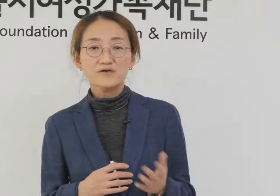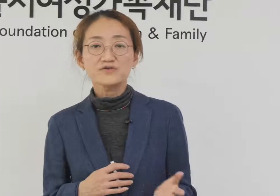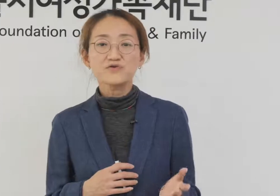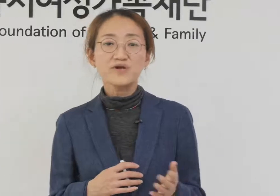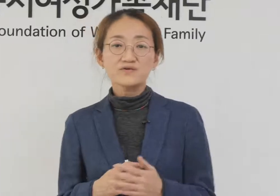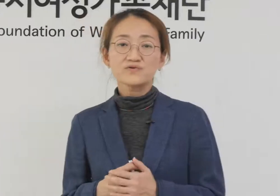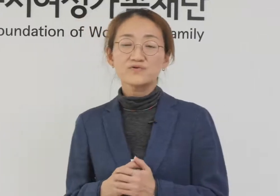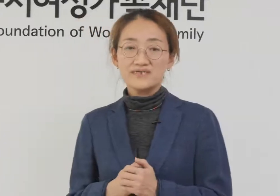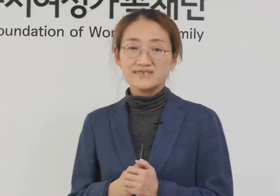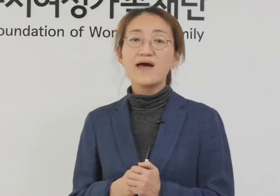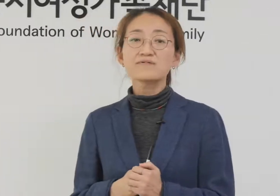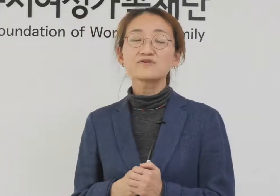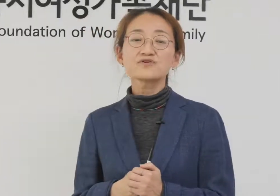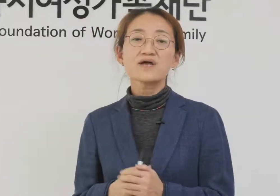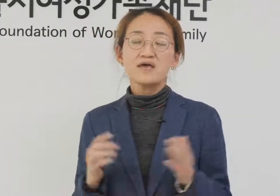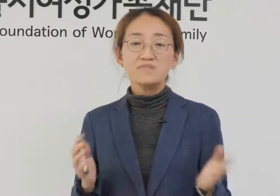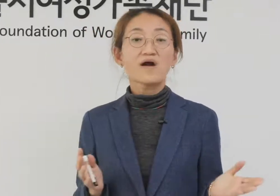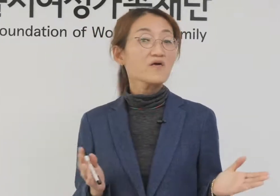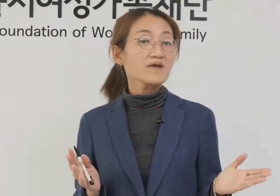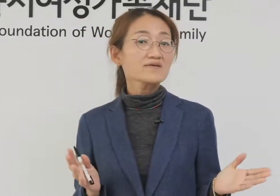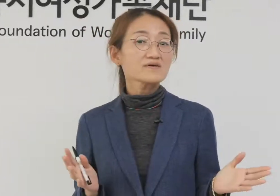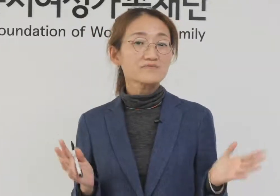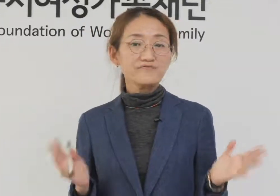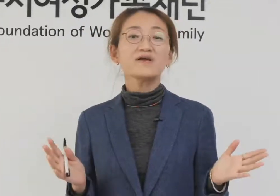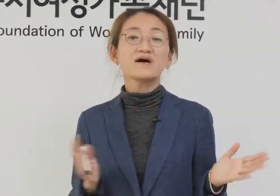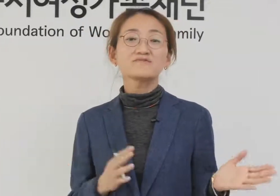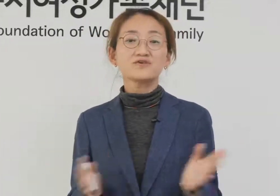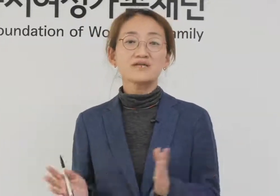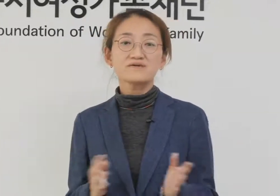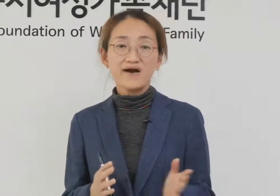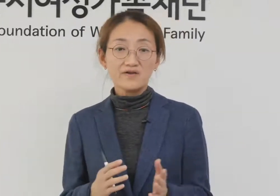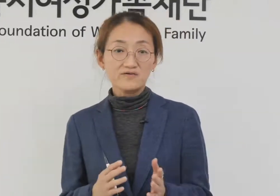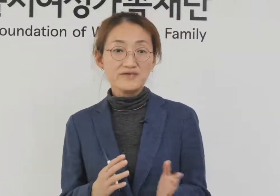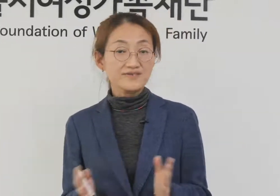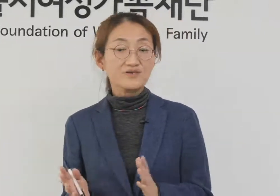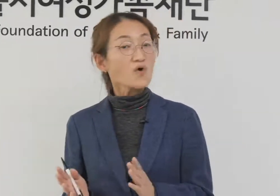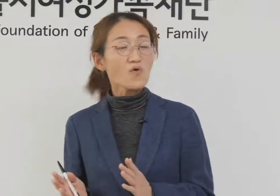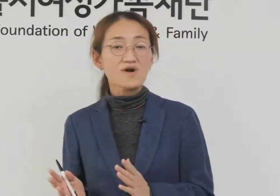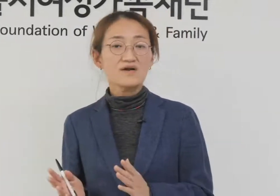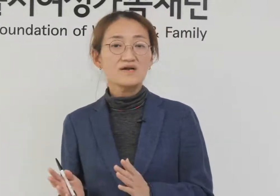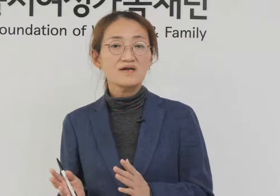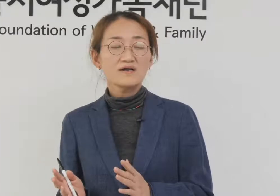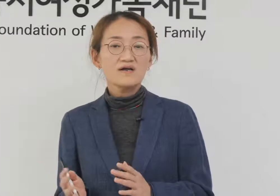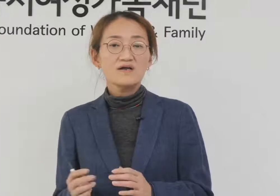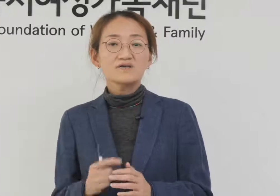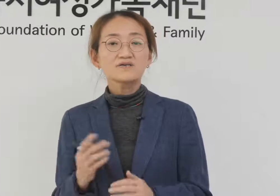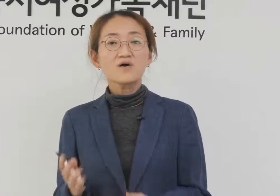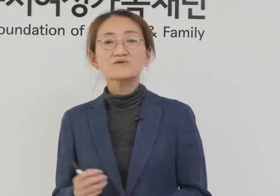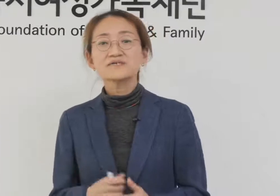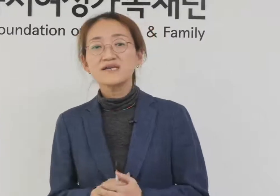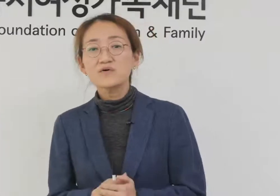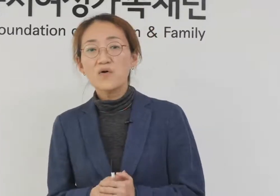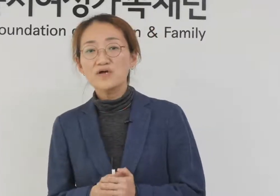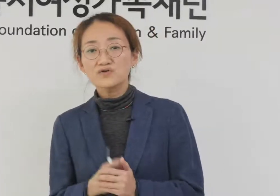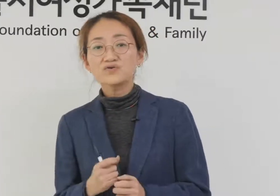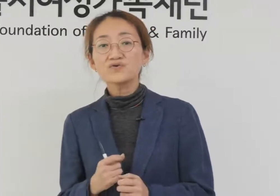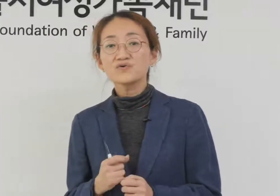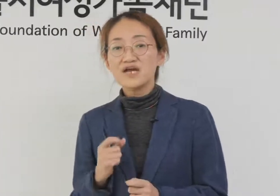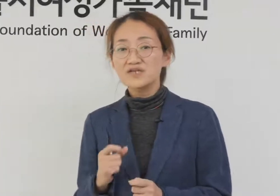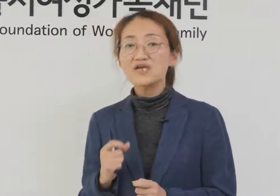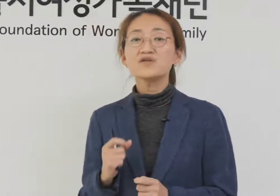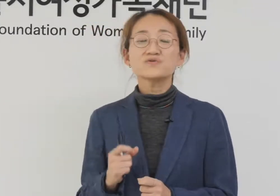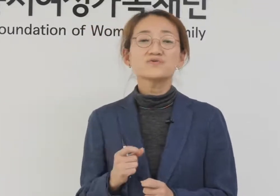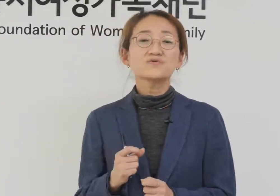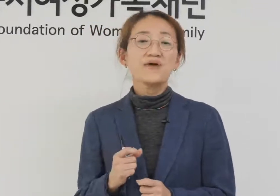plan pursuing to establish environmental free of gender violence as the core. The Seoul city going